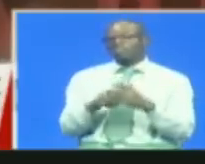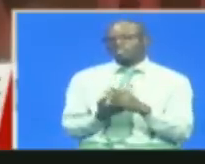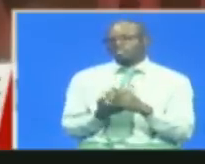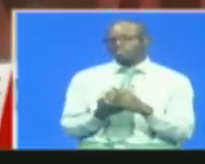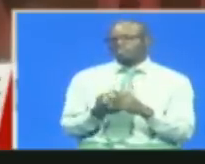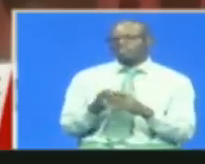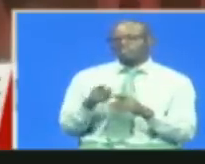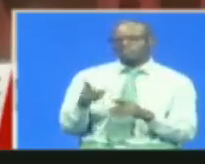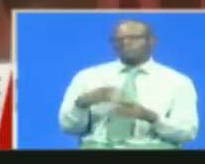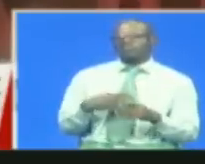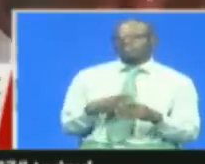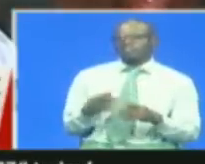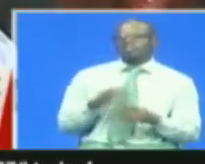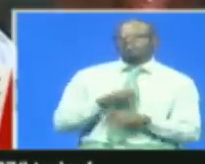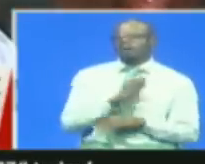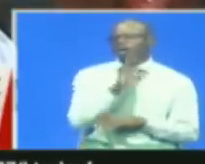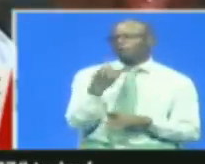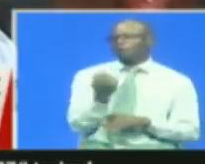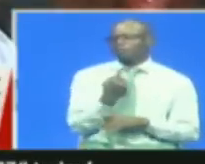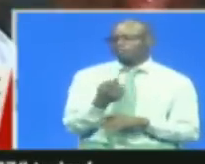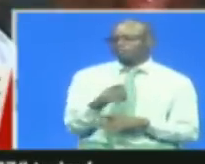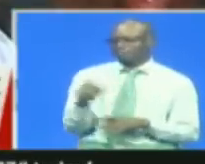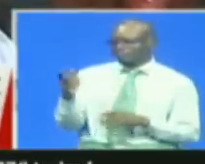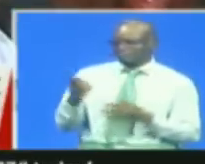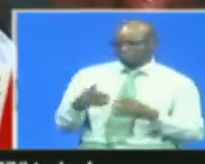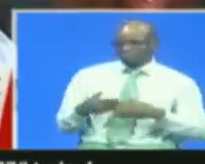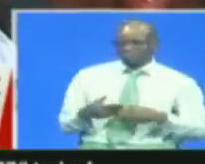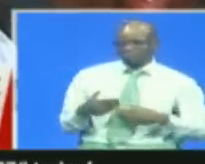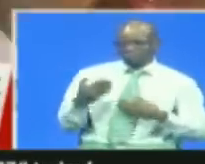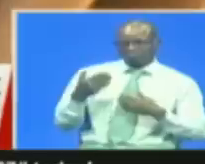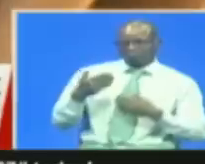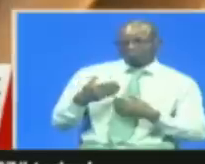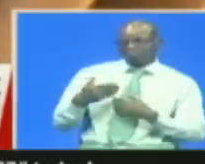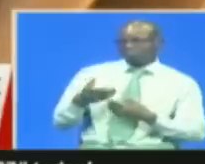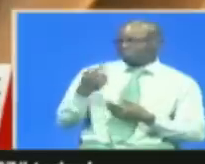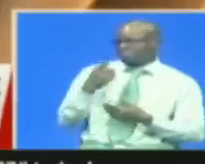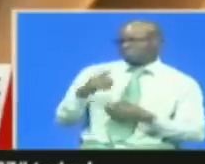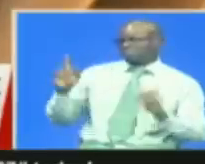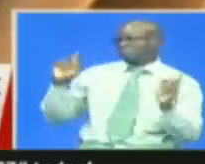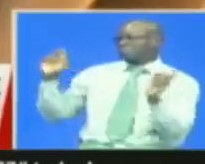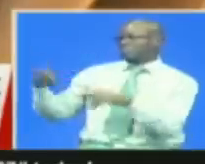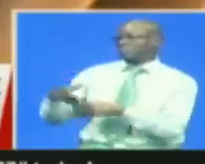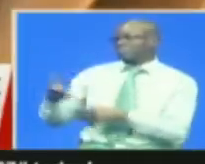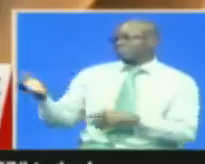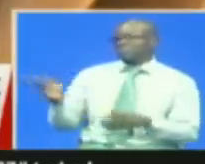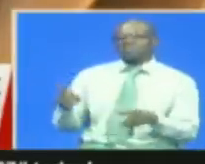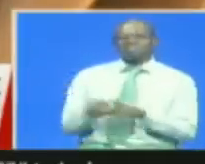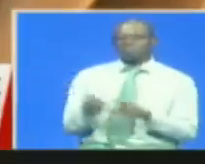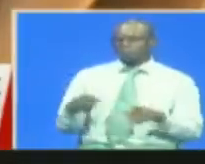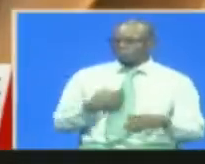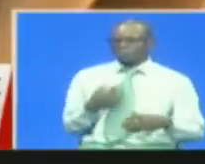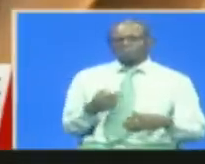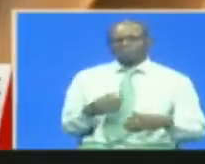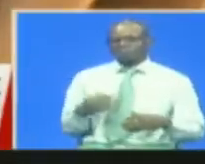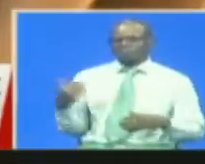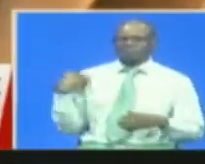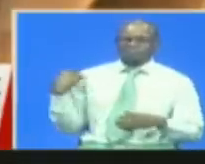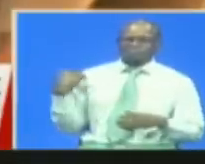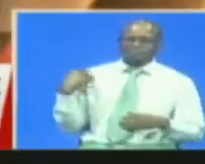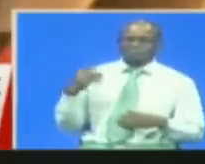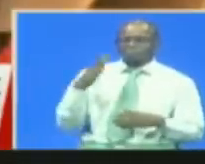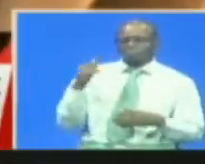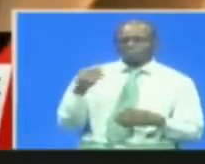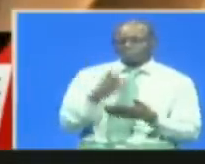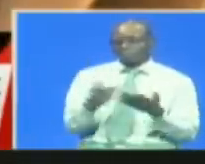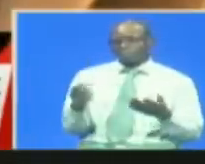whose interests they would be advancing once they got into office. I am greatly disturbed by some of the remarks we've been hearing